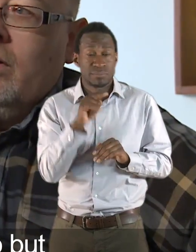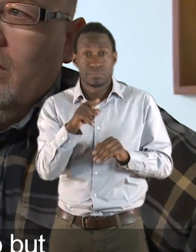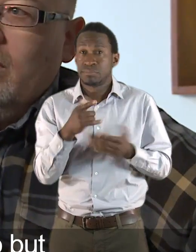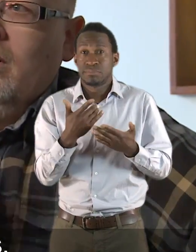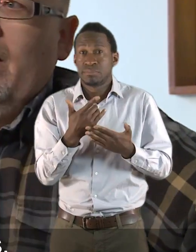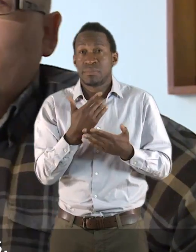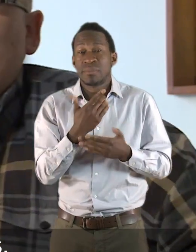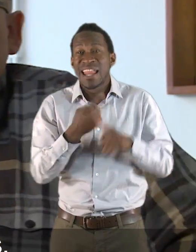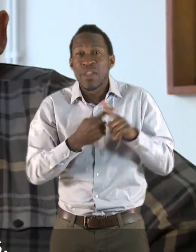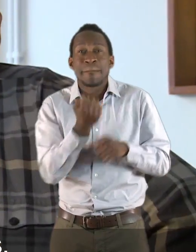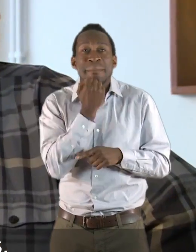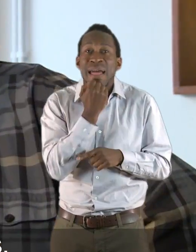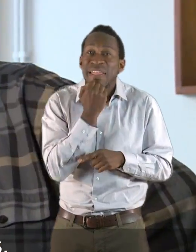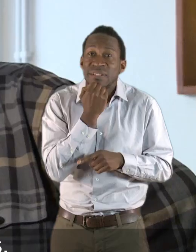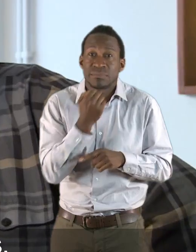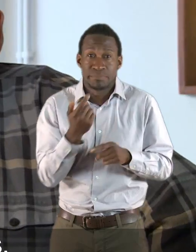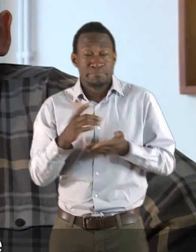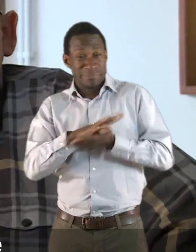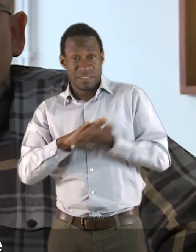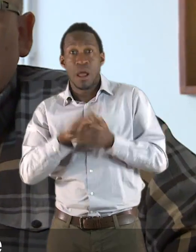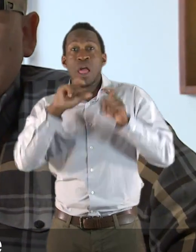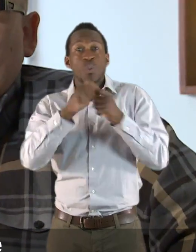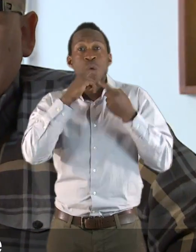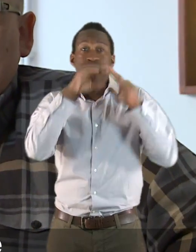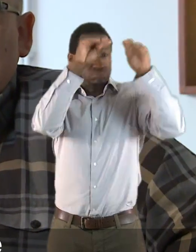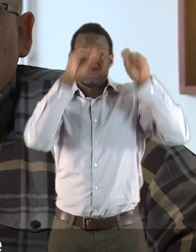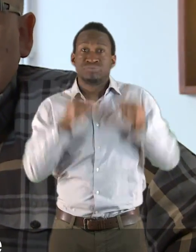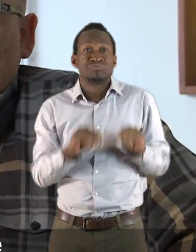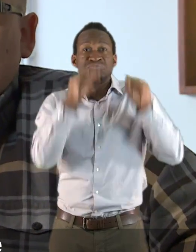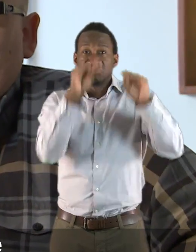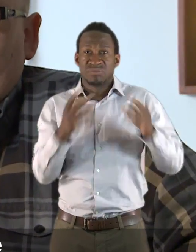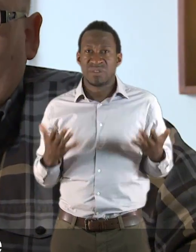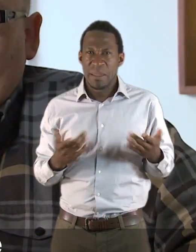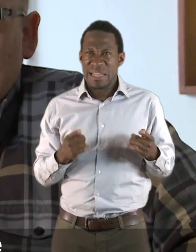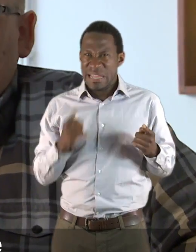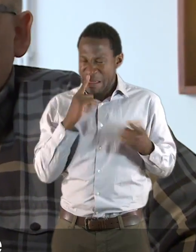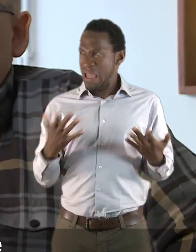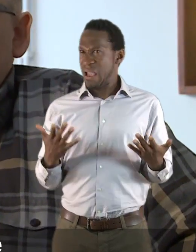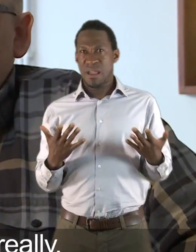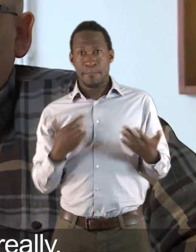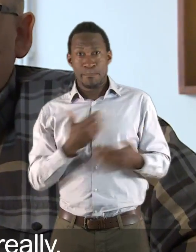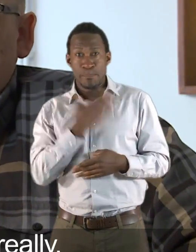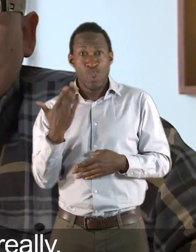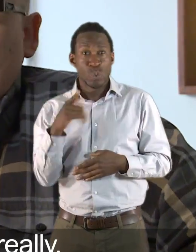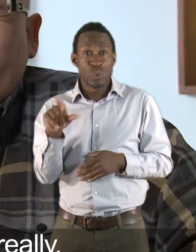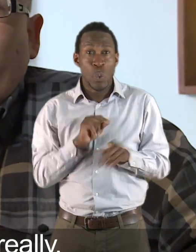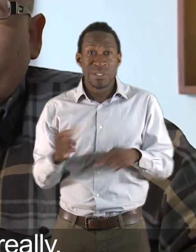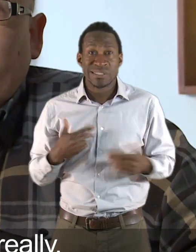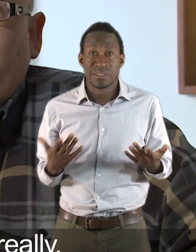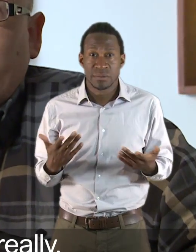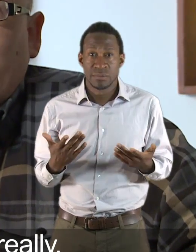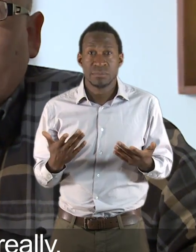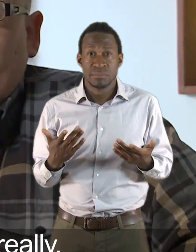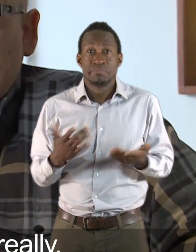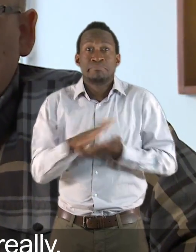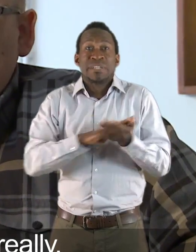floors. I couldn't do English or maths. They weren't willing to move the classrooms at that time. So it seemed like I had no choice,